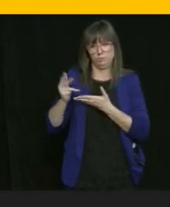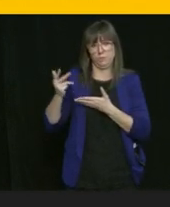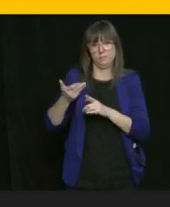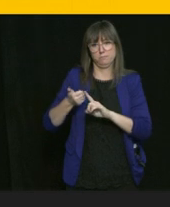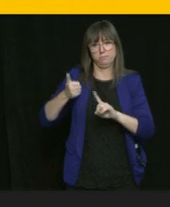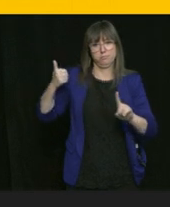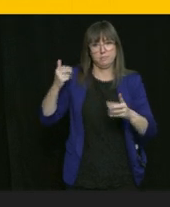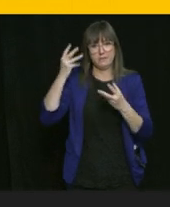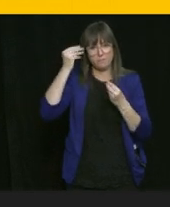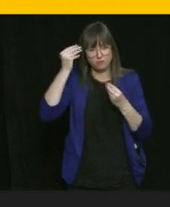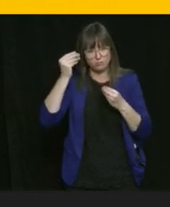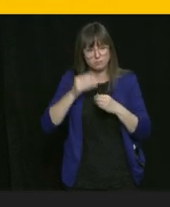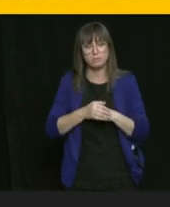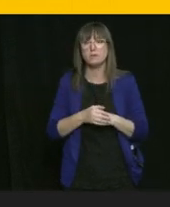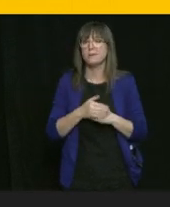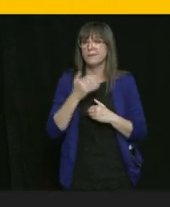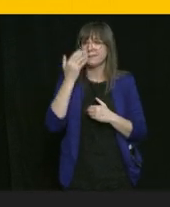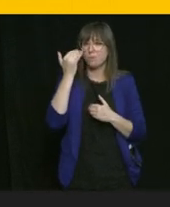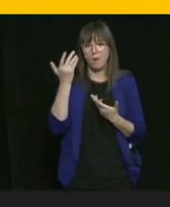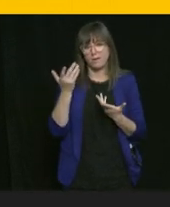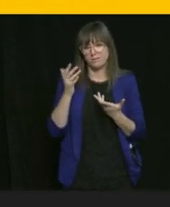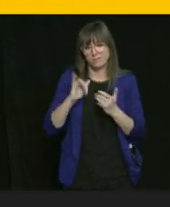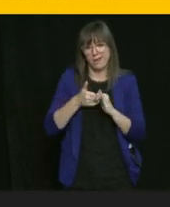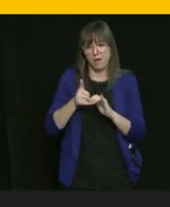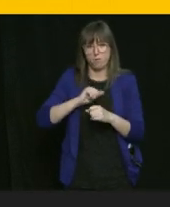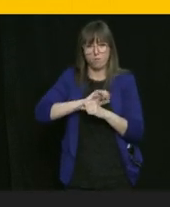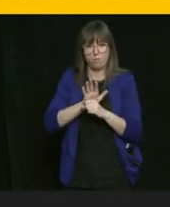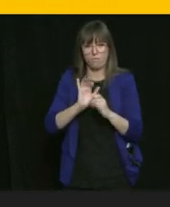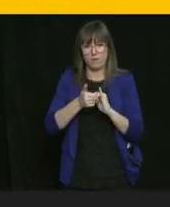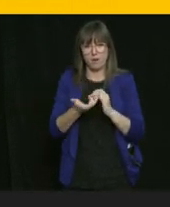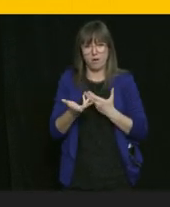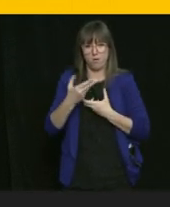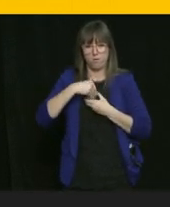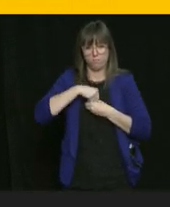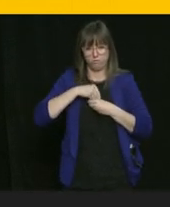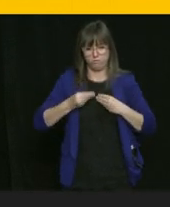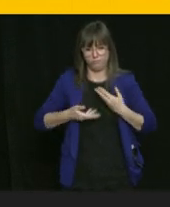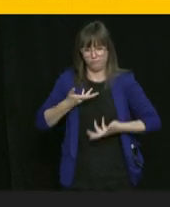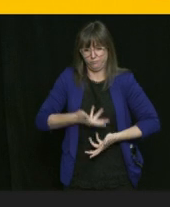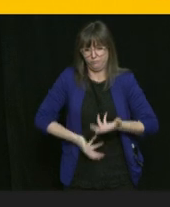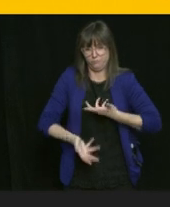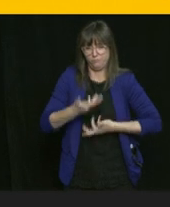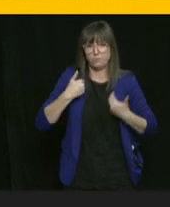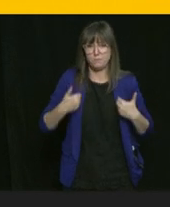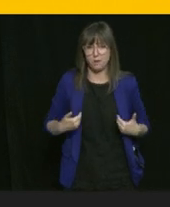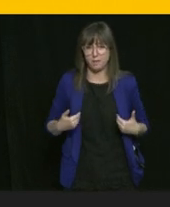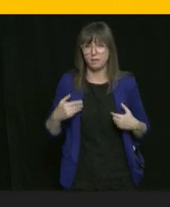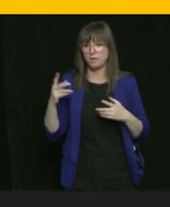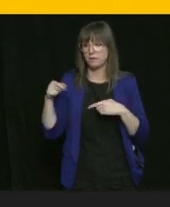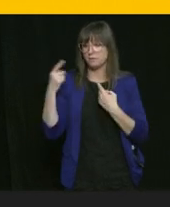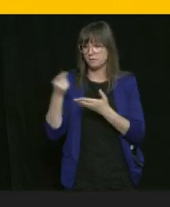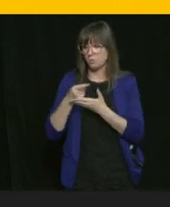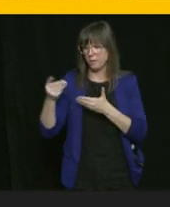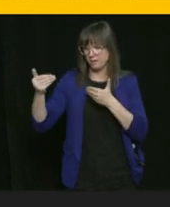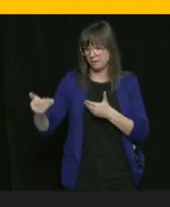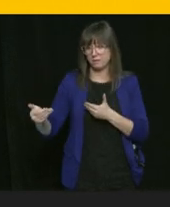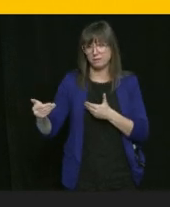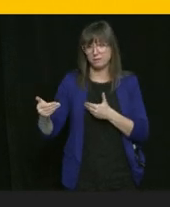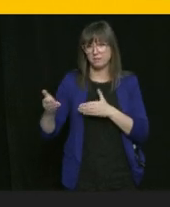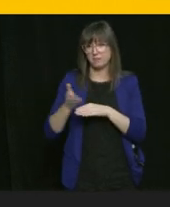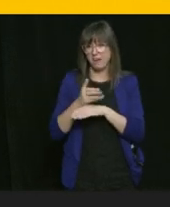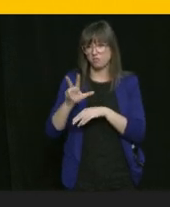This is owing to the prolonged natural history of the disease. Over the past week, an average of 30 deaths per